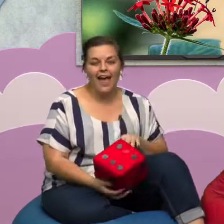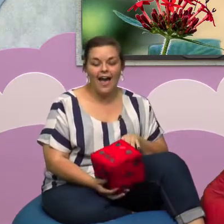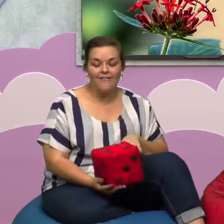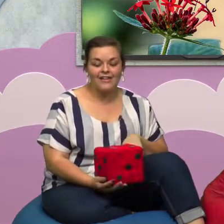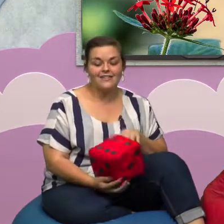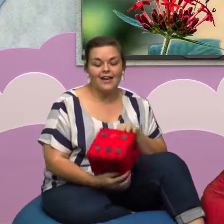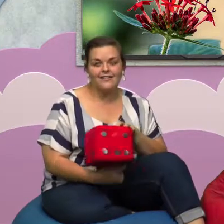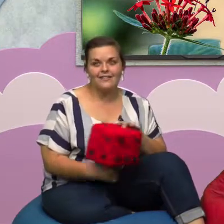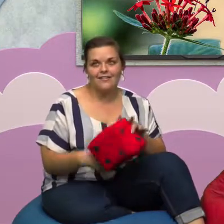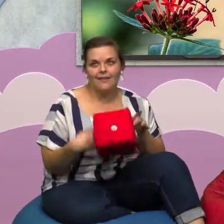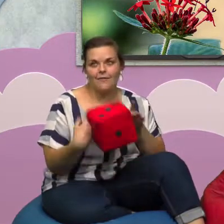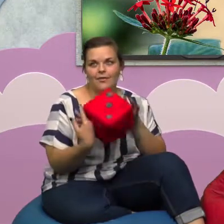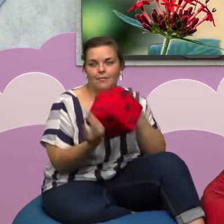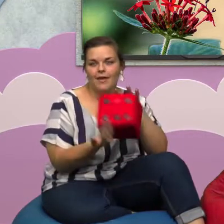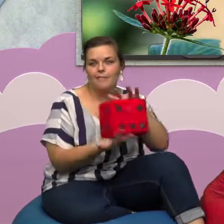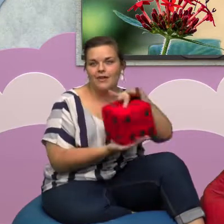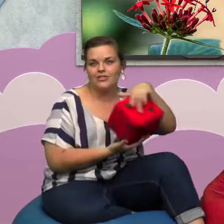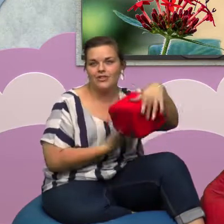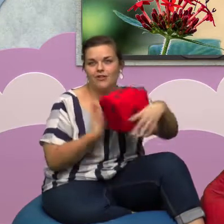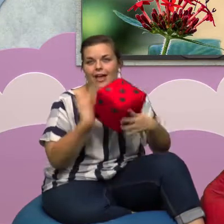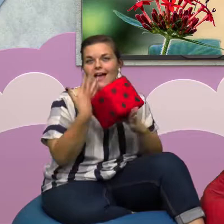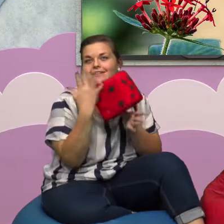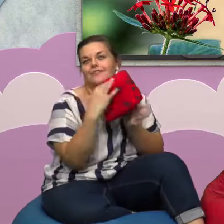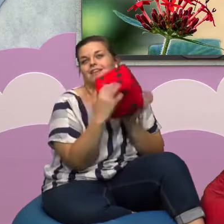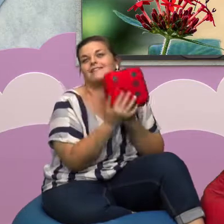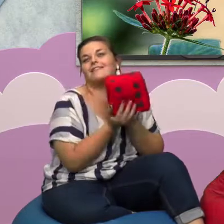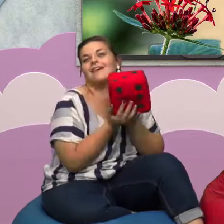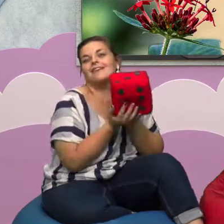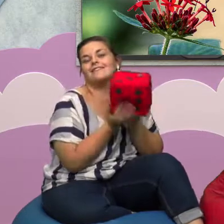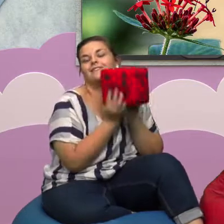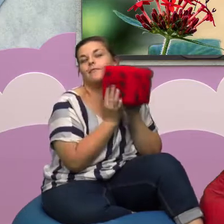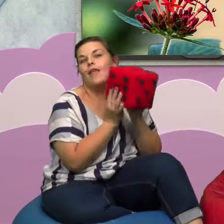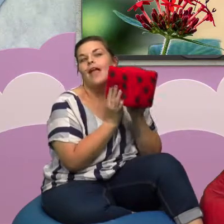I have a dice here with me, a magical Active